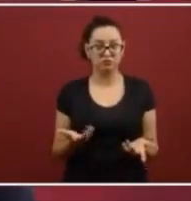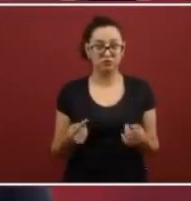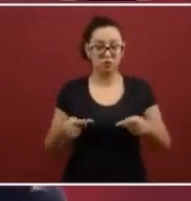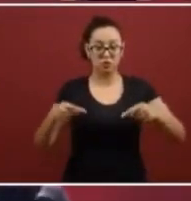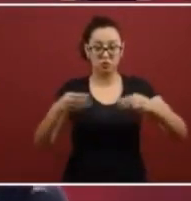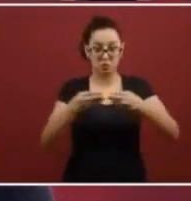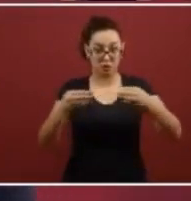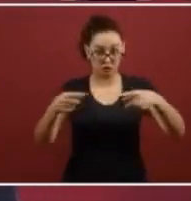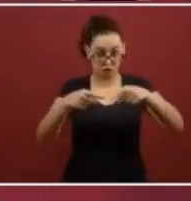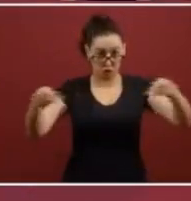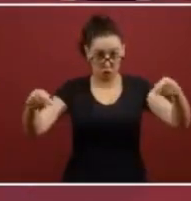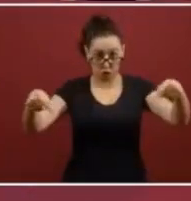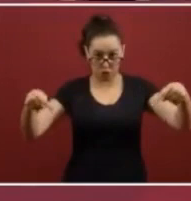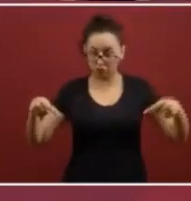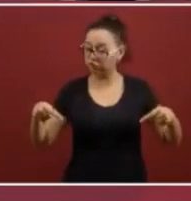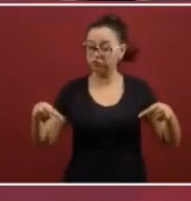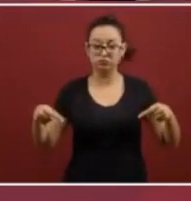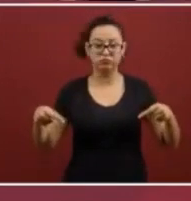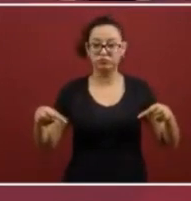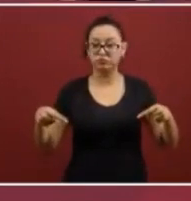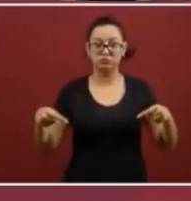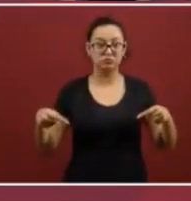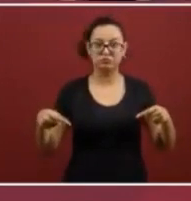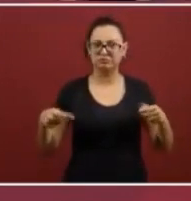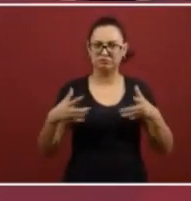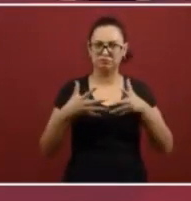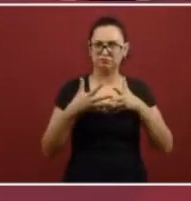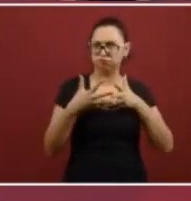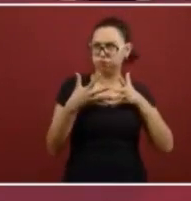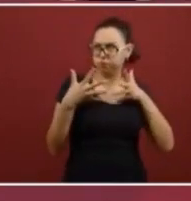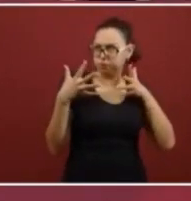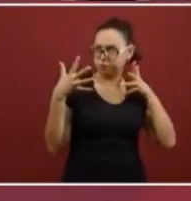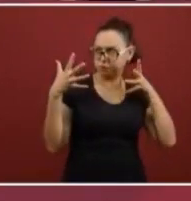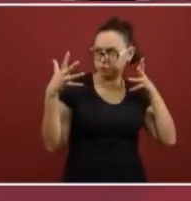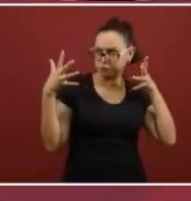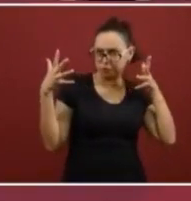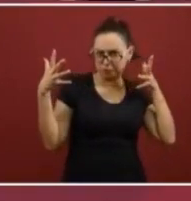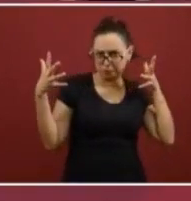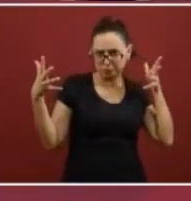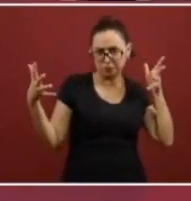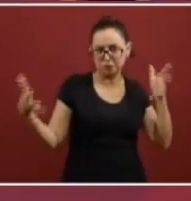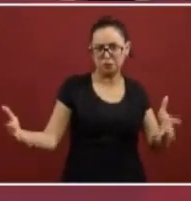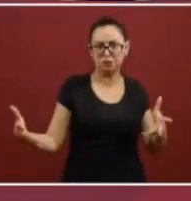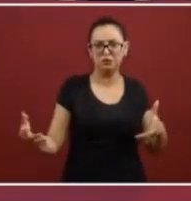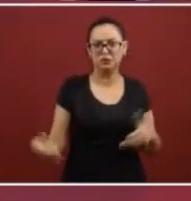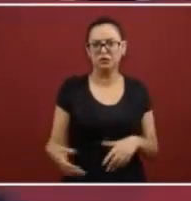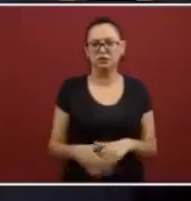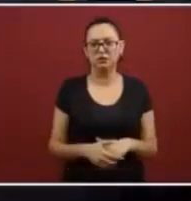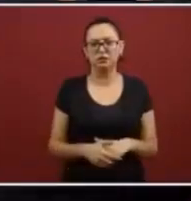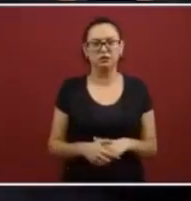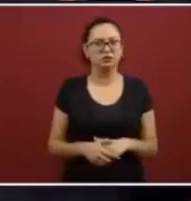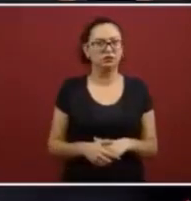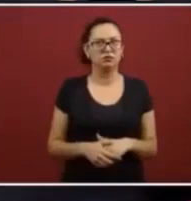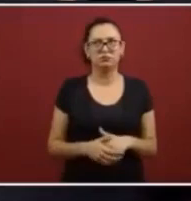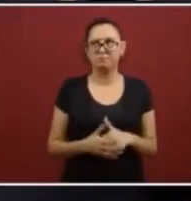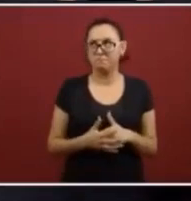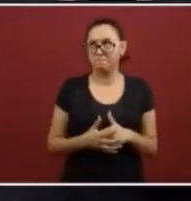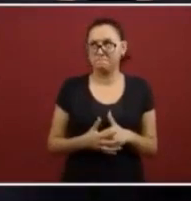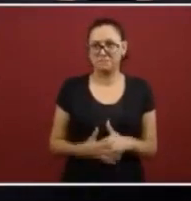cuadrados, sino they're a not veces hasta square por meters. hectáreas. They're like Este, hectares or